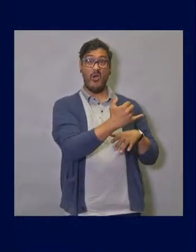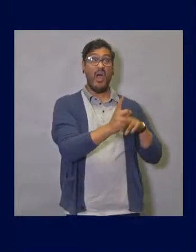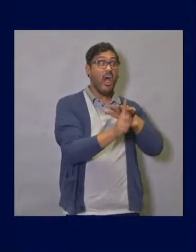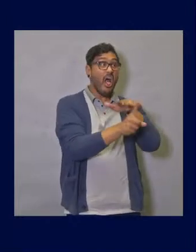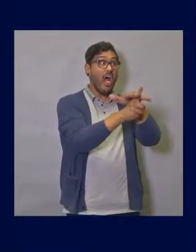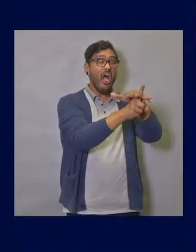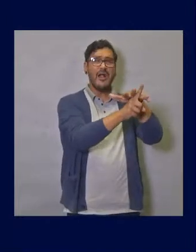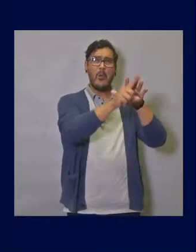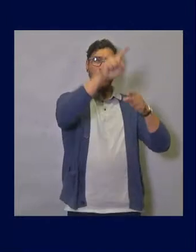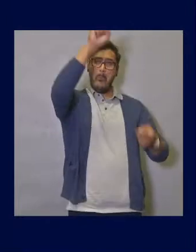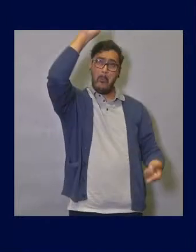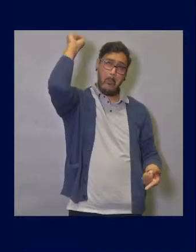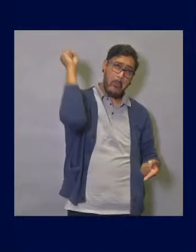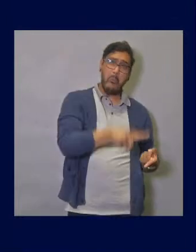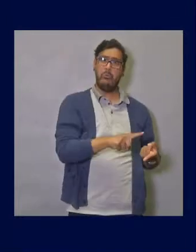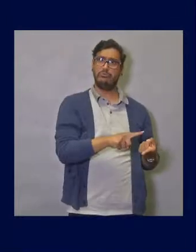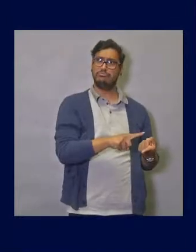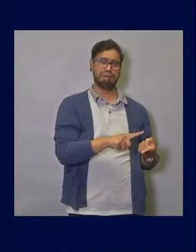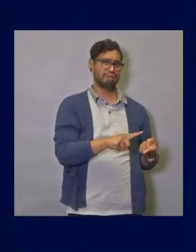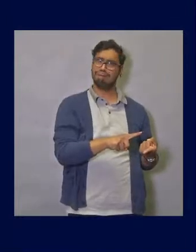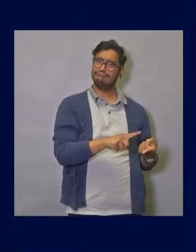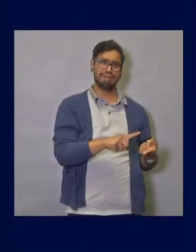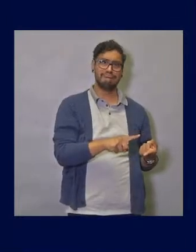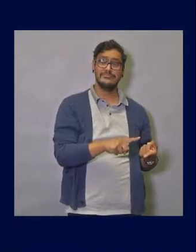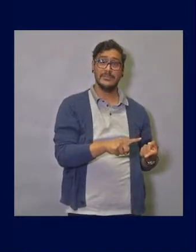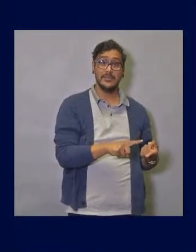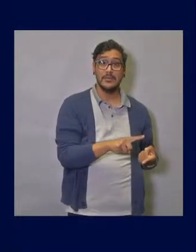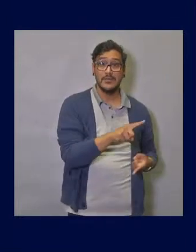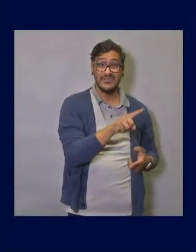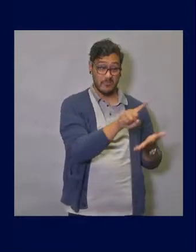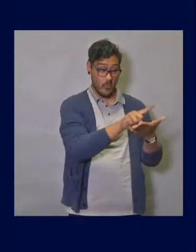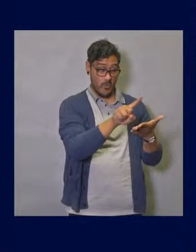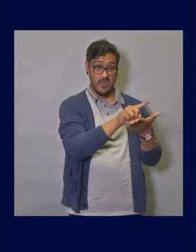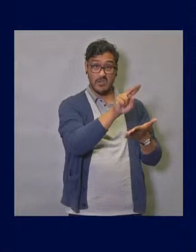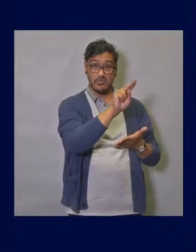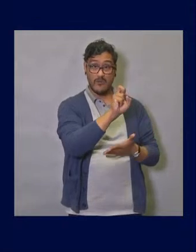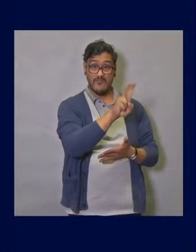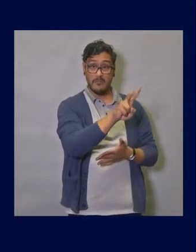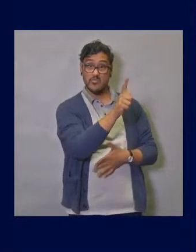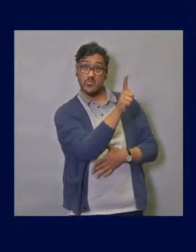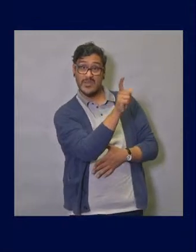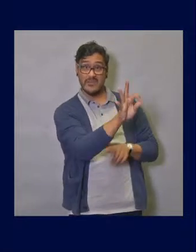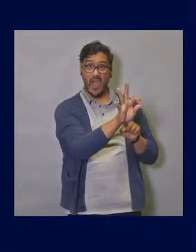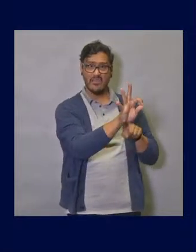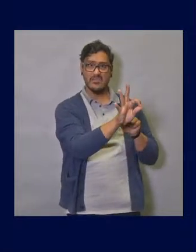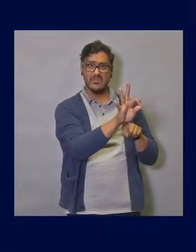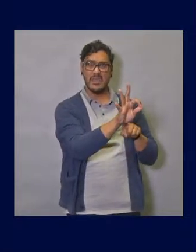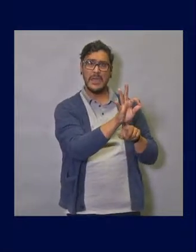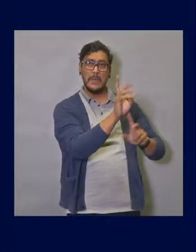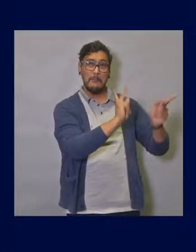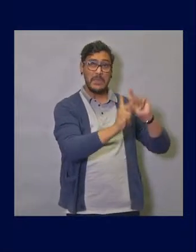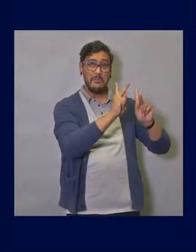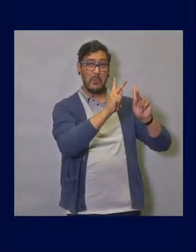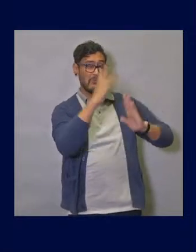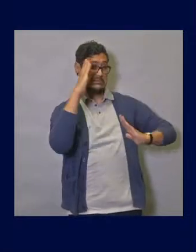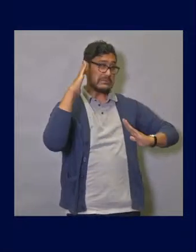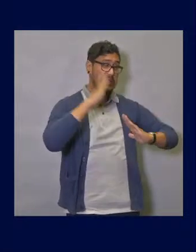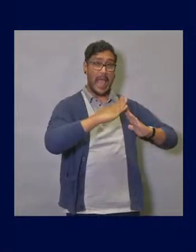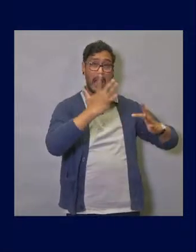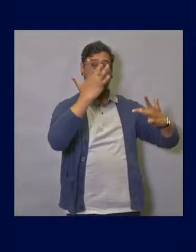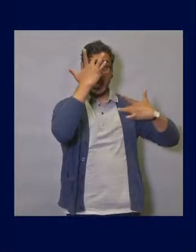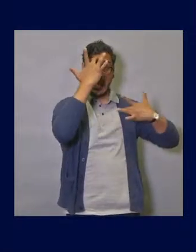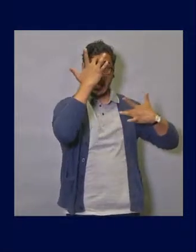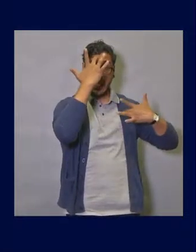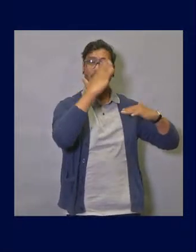since the beginning of the pandemic. During the week of November 29th, the peak of cases amongst healthcare workers, there